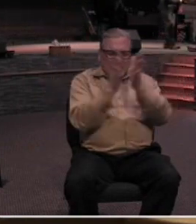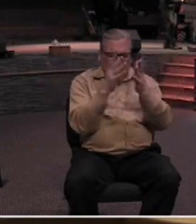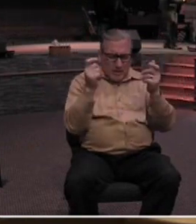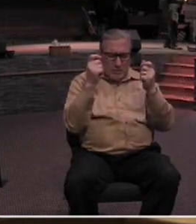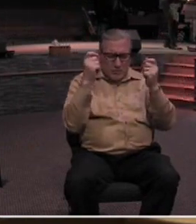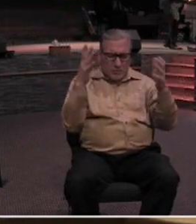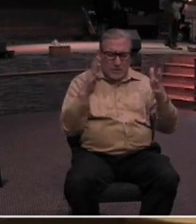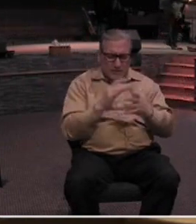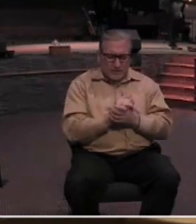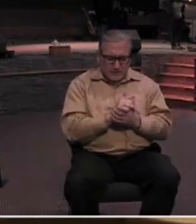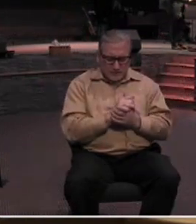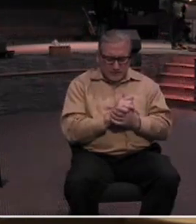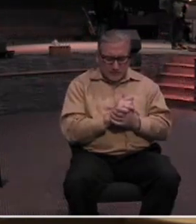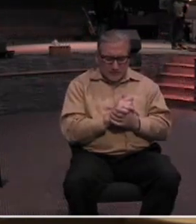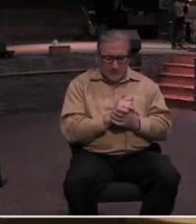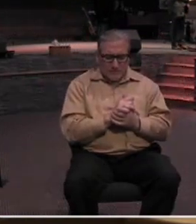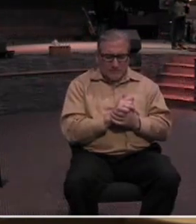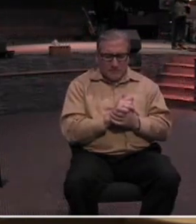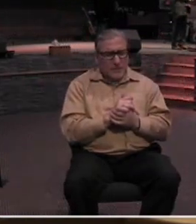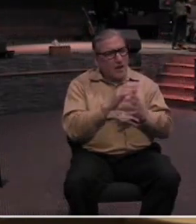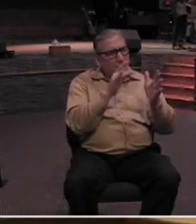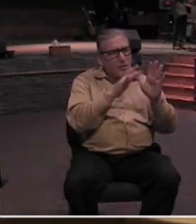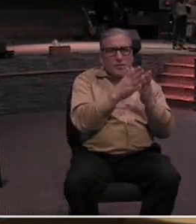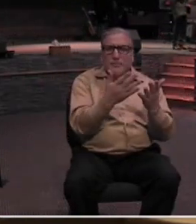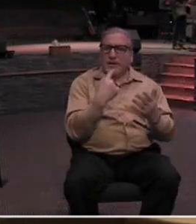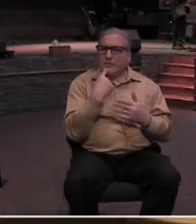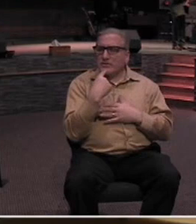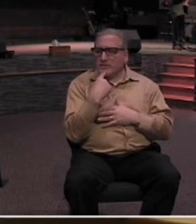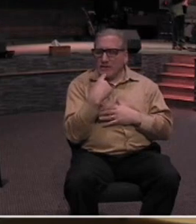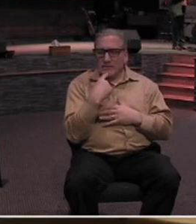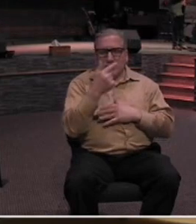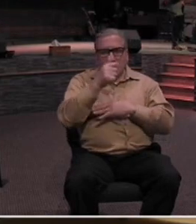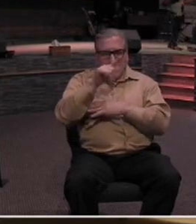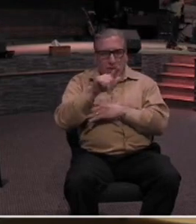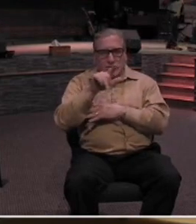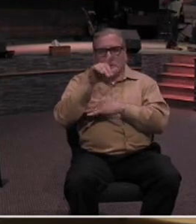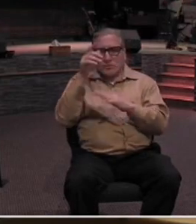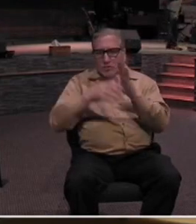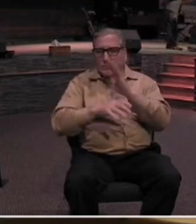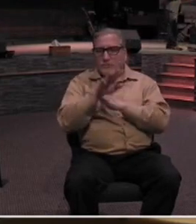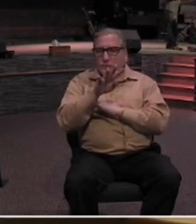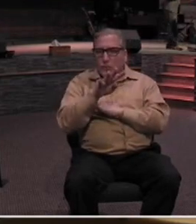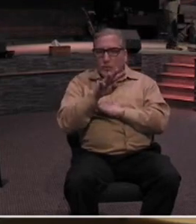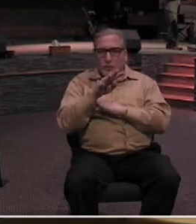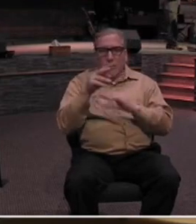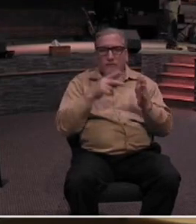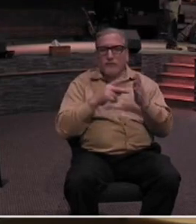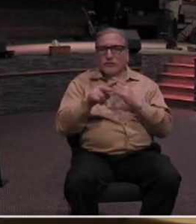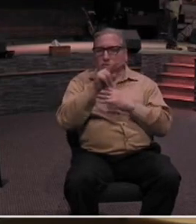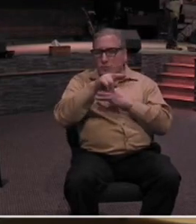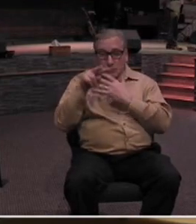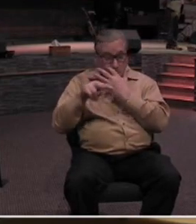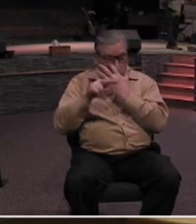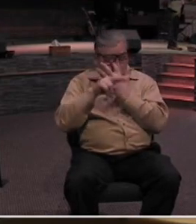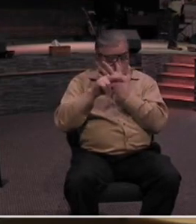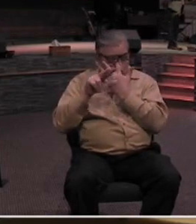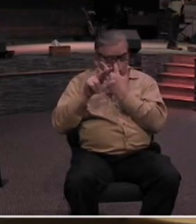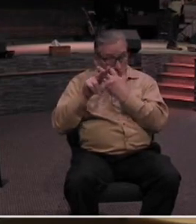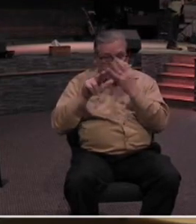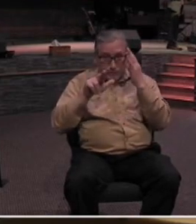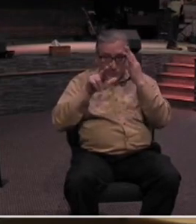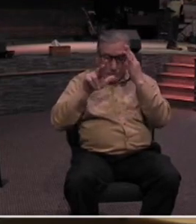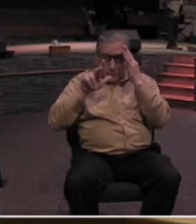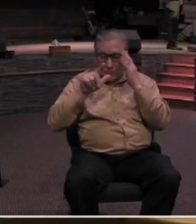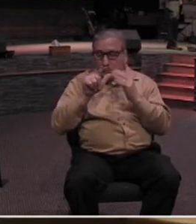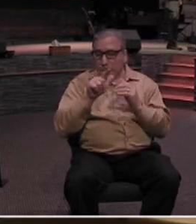Hallelujah, hallelujah. The Bible tells us in Galatians chapter 4, verses 22 and 23, the Apostle